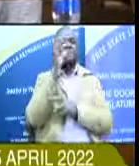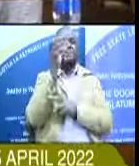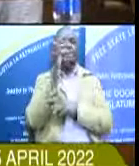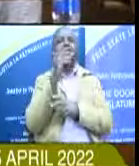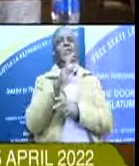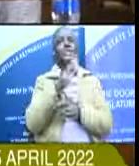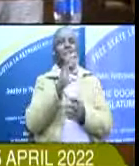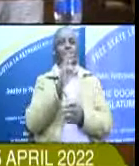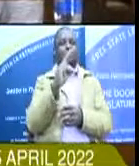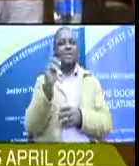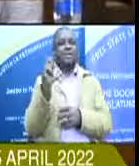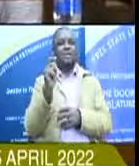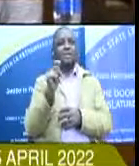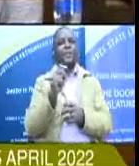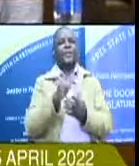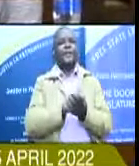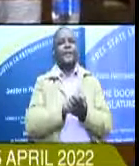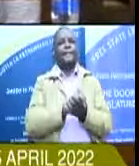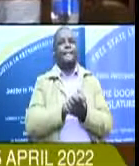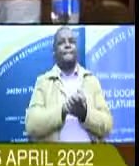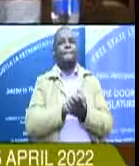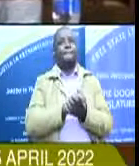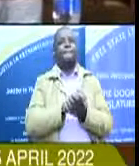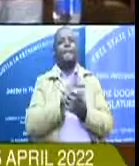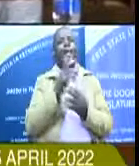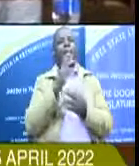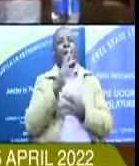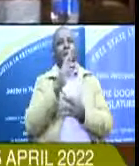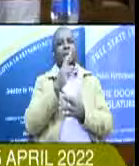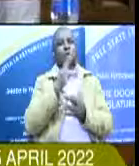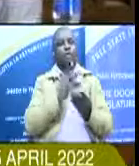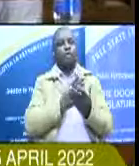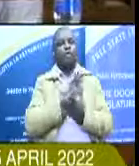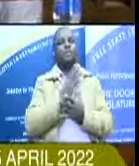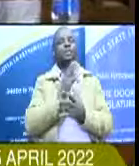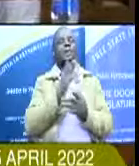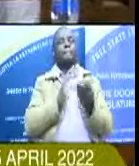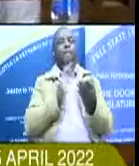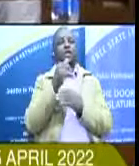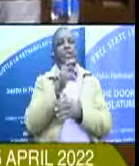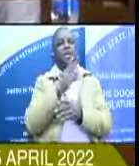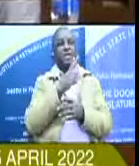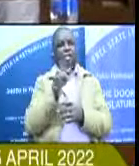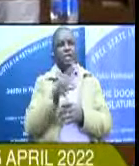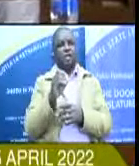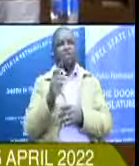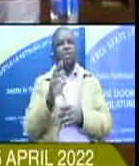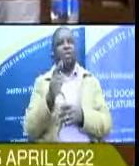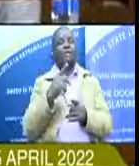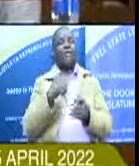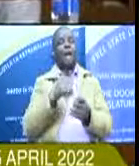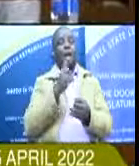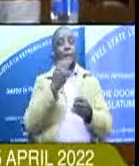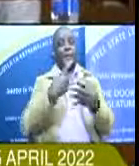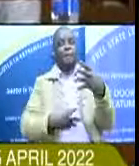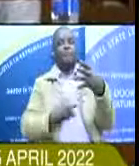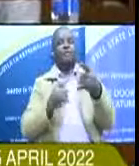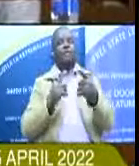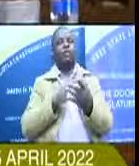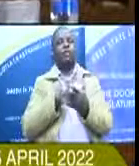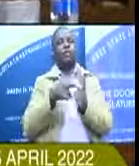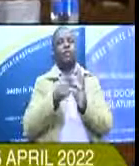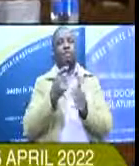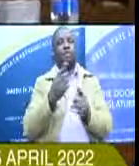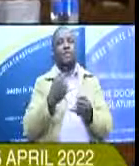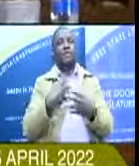Central University of Technology, Red Cross, Beyond Zero, and others for their roles in providing